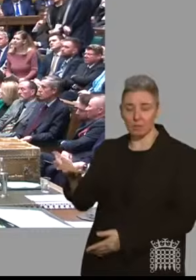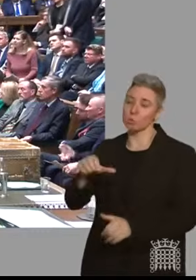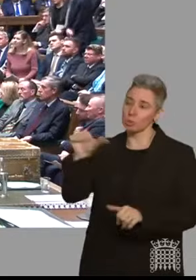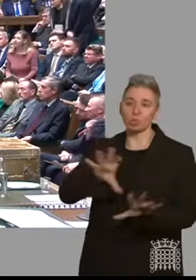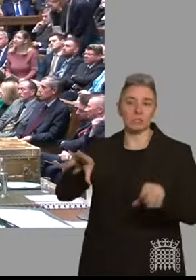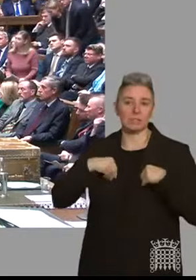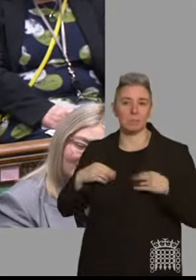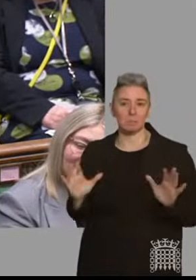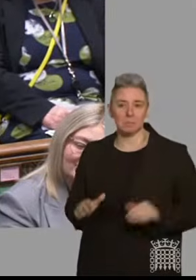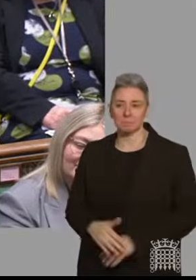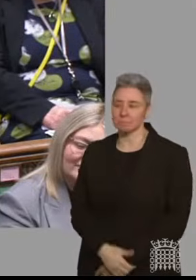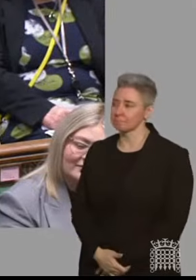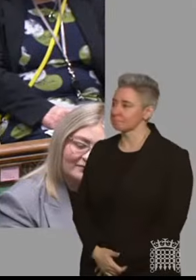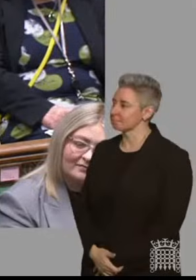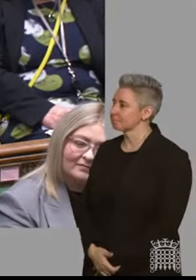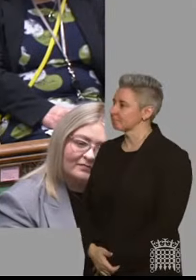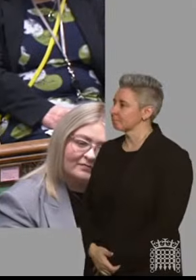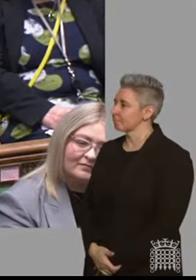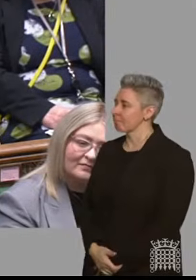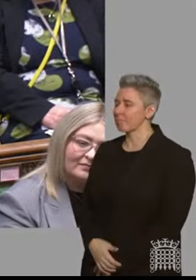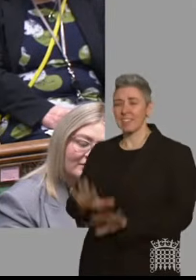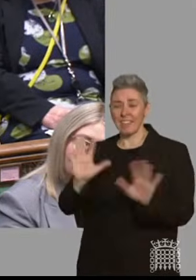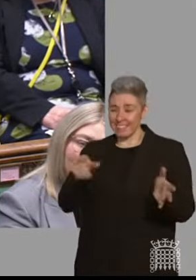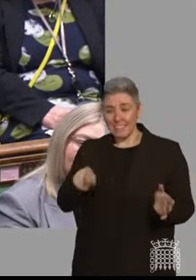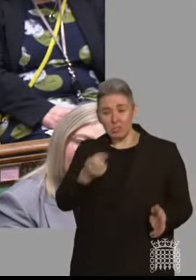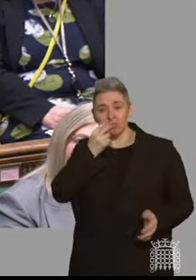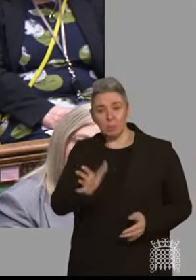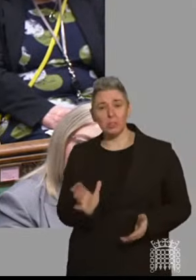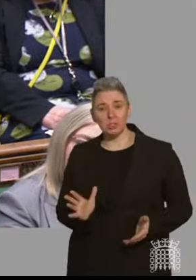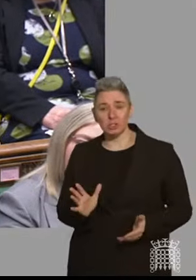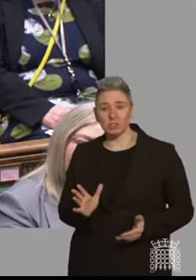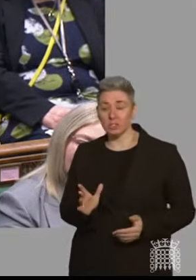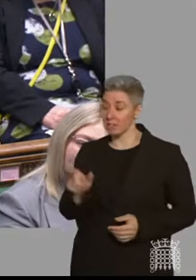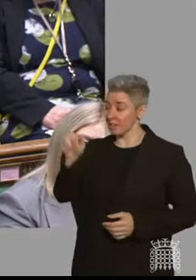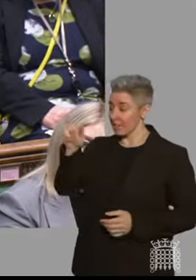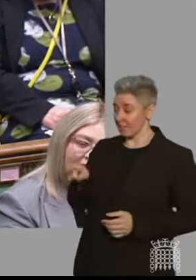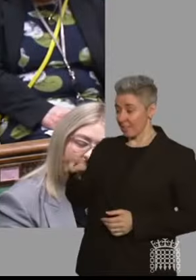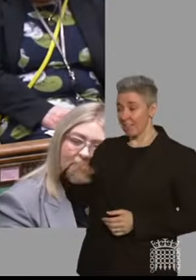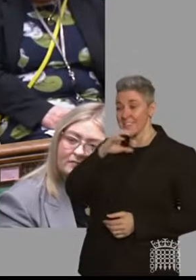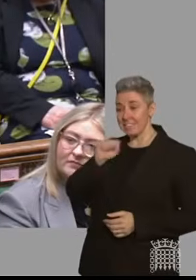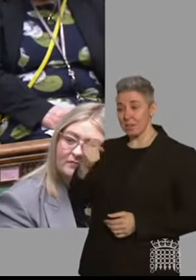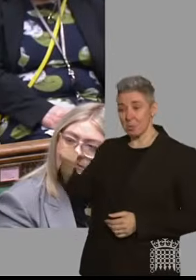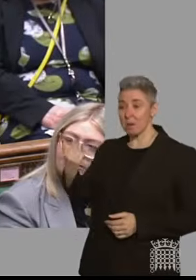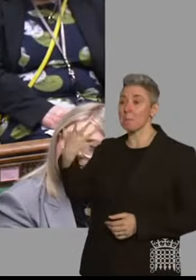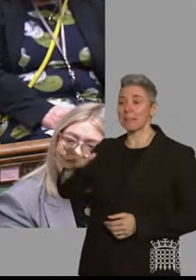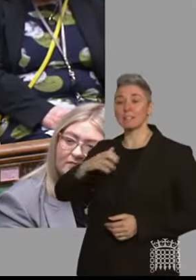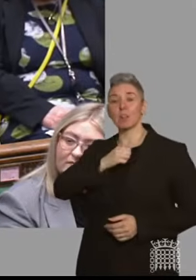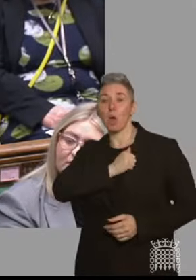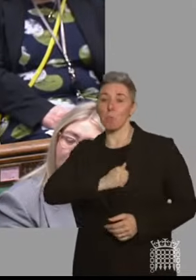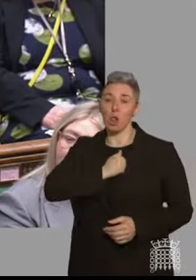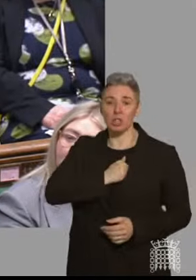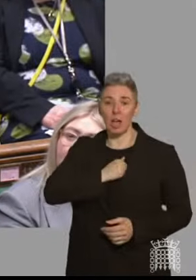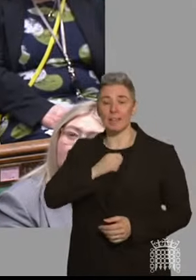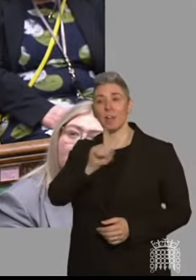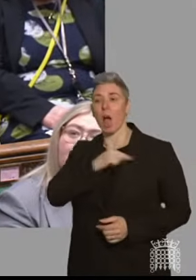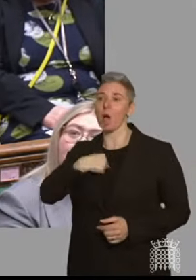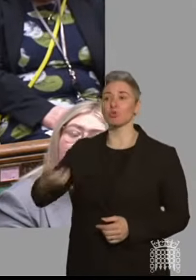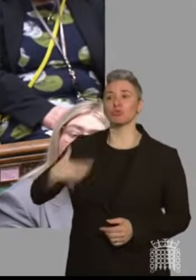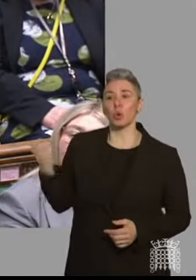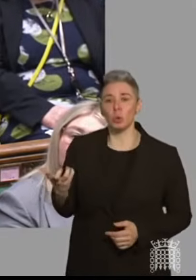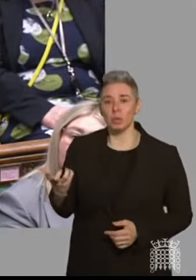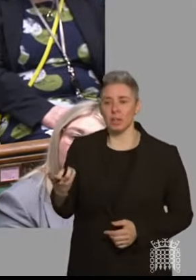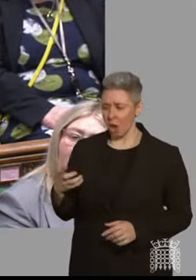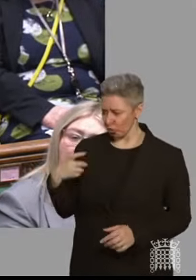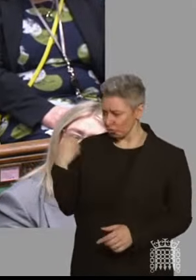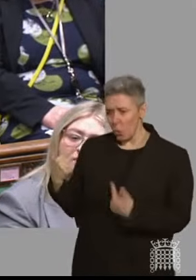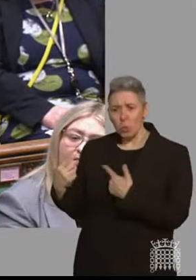The gentleman in question apologised for being rude. He wasn't rude, he was racist, he was odious,